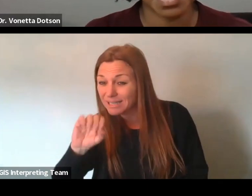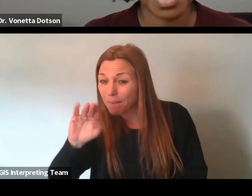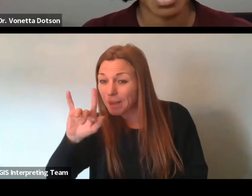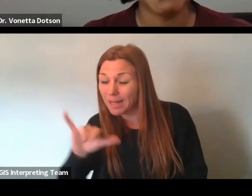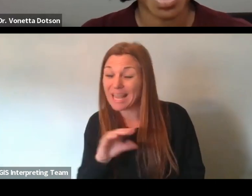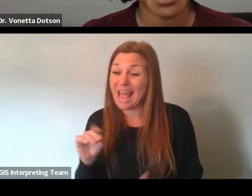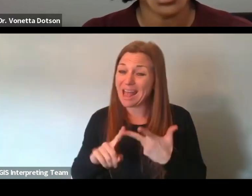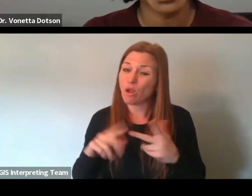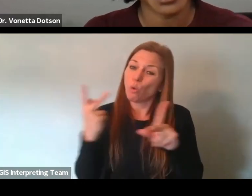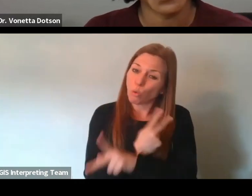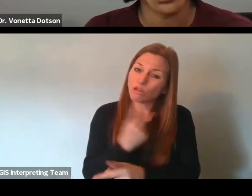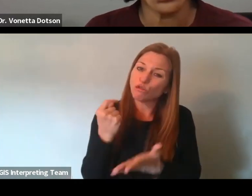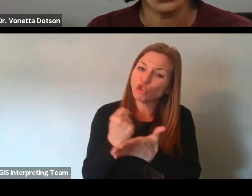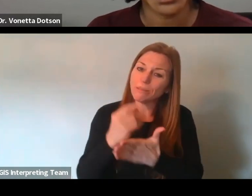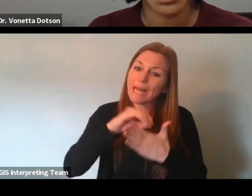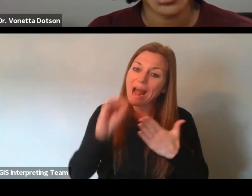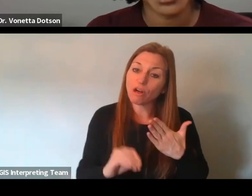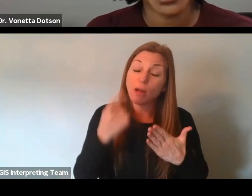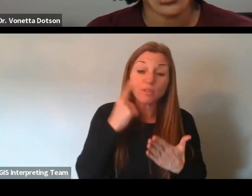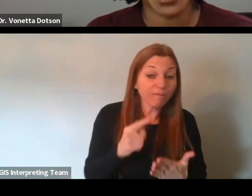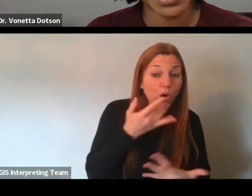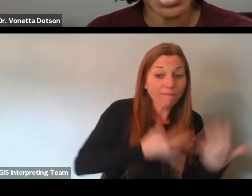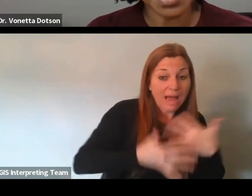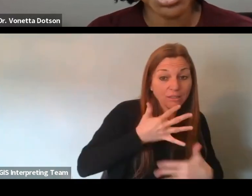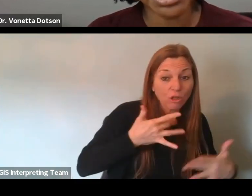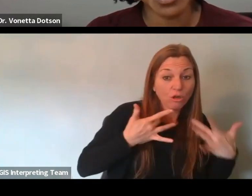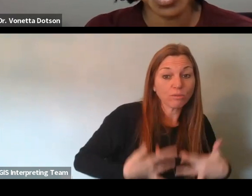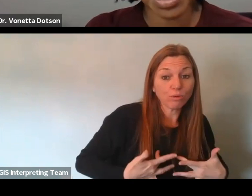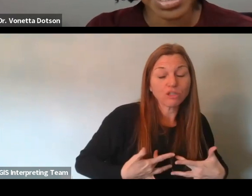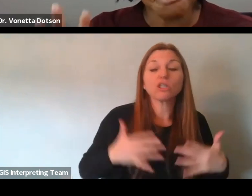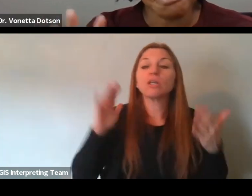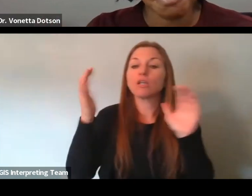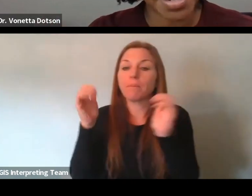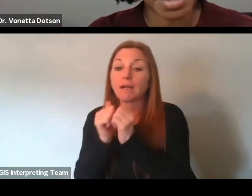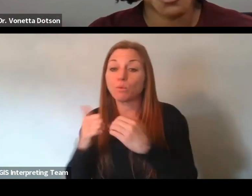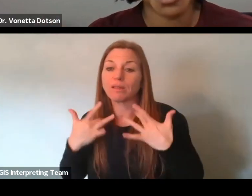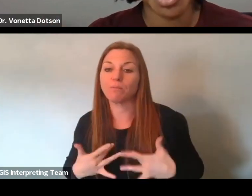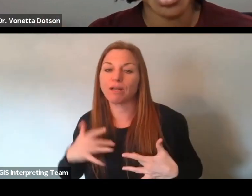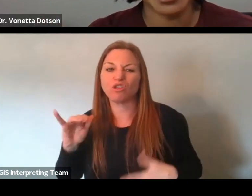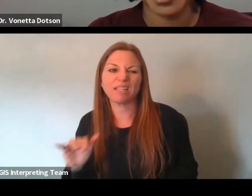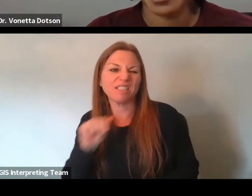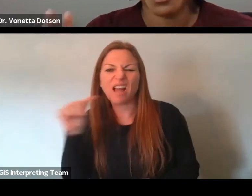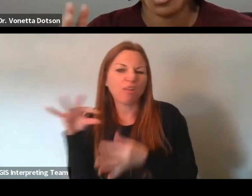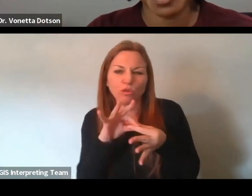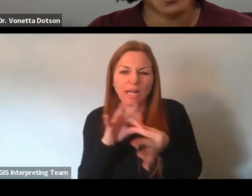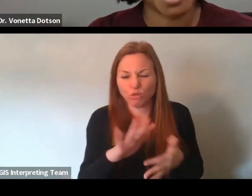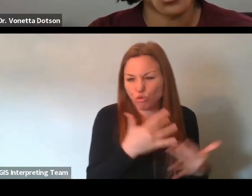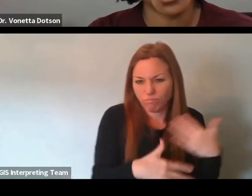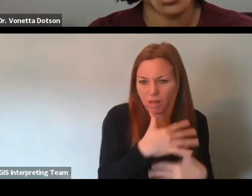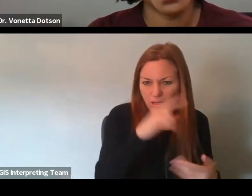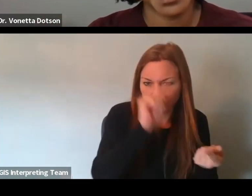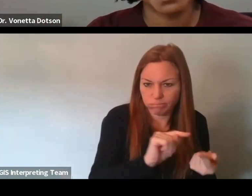depression compared to depression that's non-vascular, if you will. So again, this is a really bad